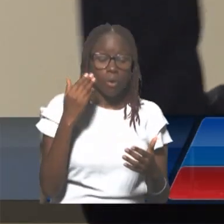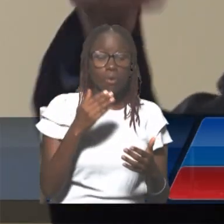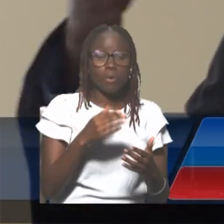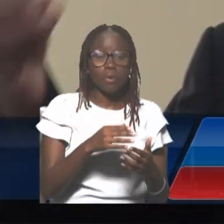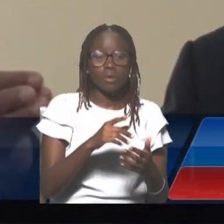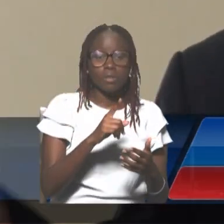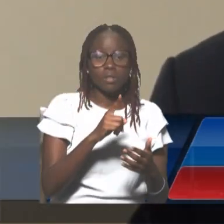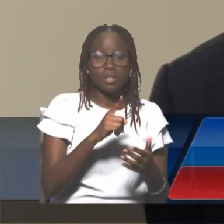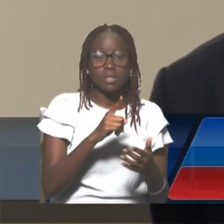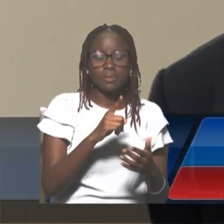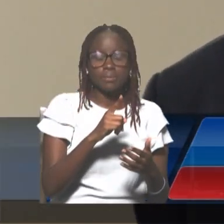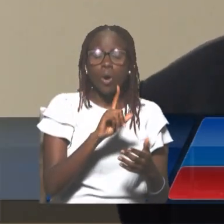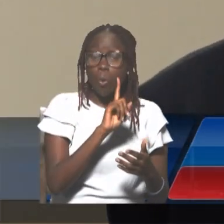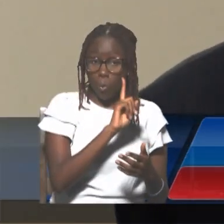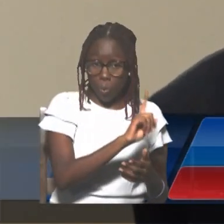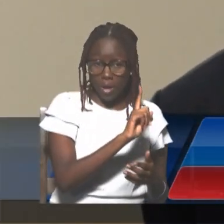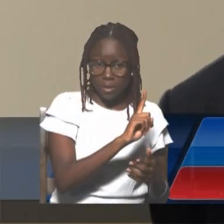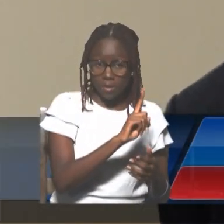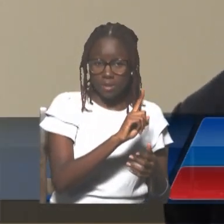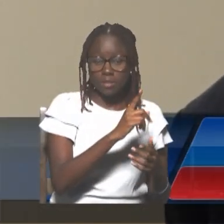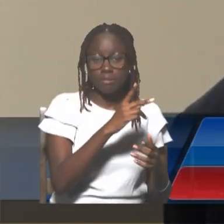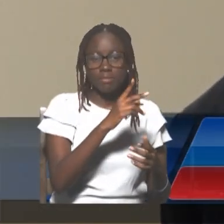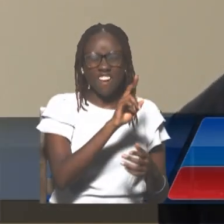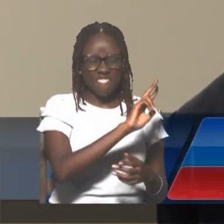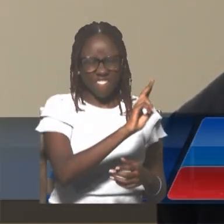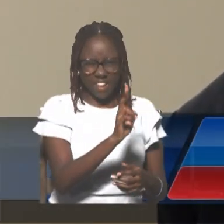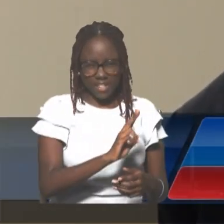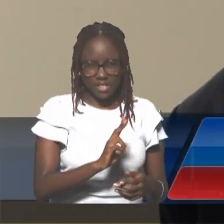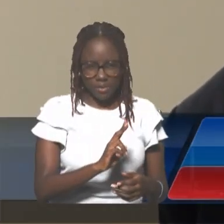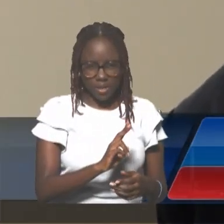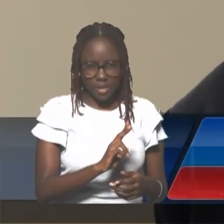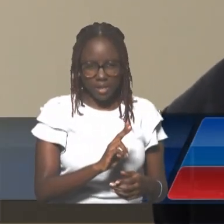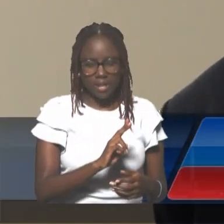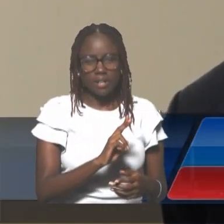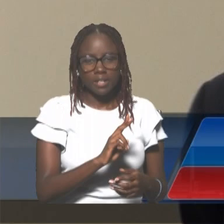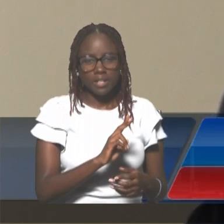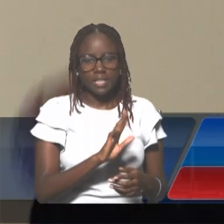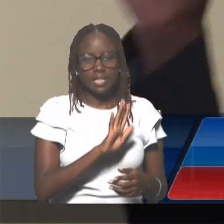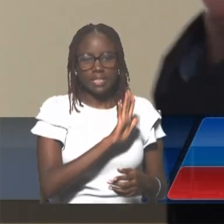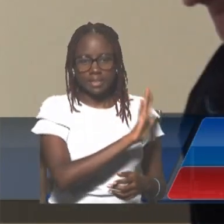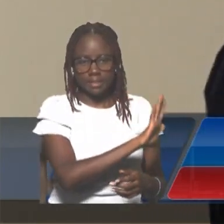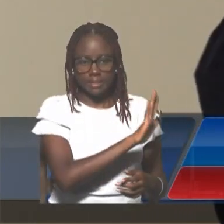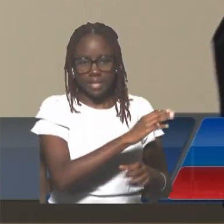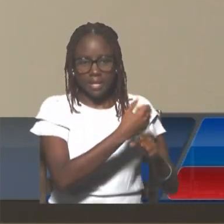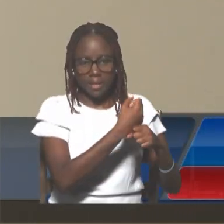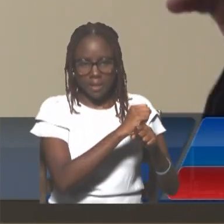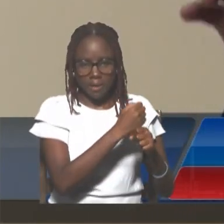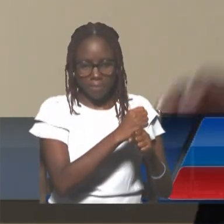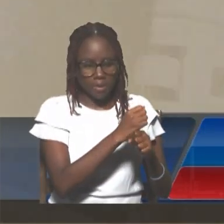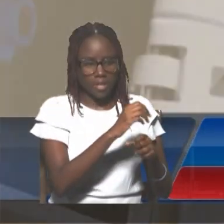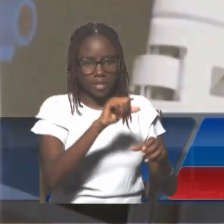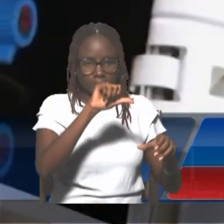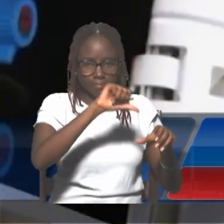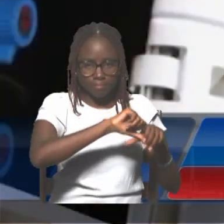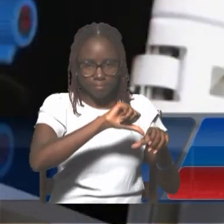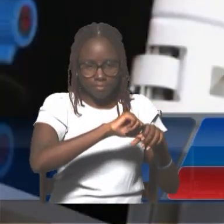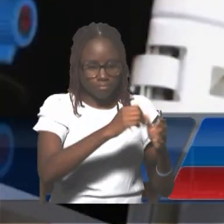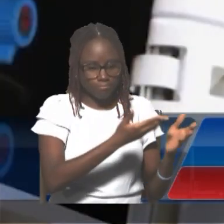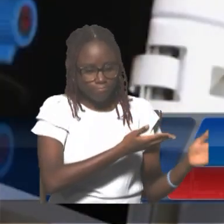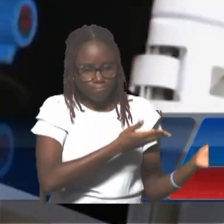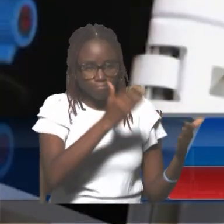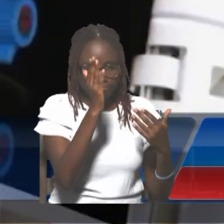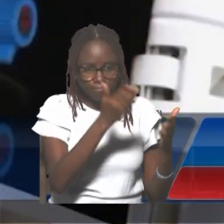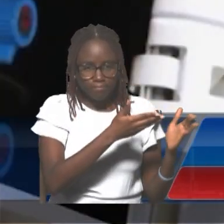because of the perverse impact of the Venezuelans as they impacted the structure of production and then hence of exports, and